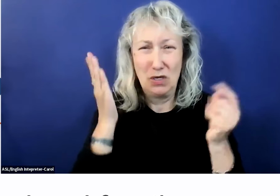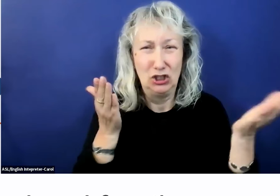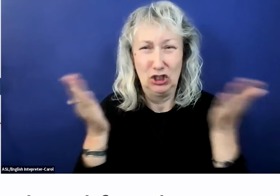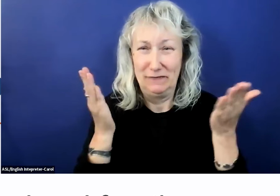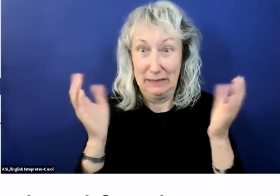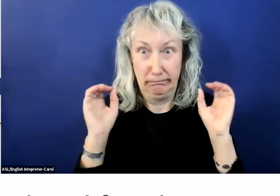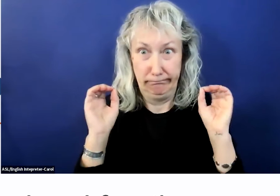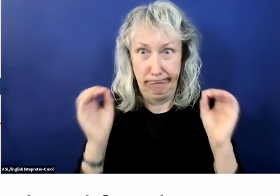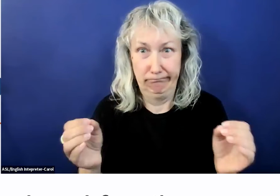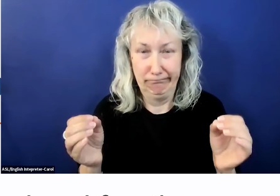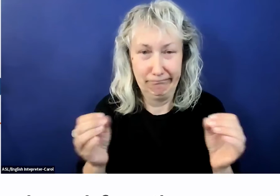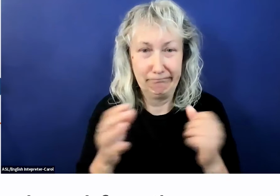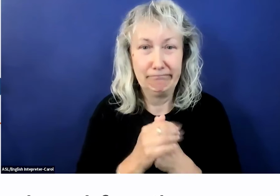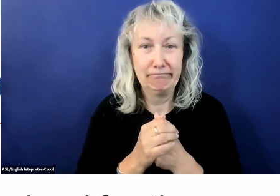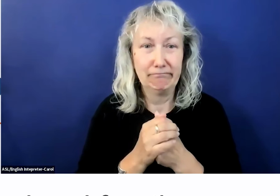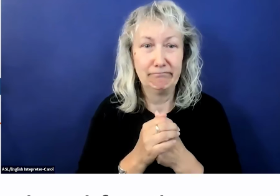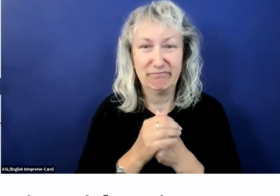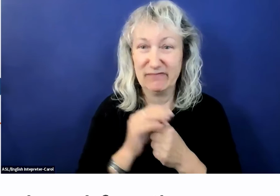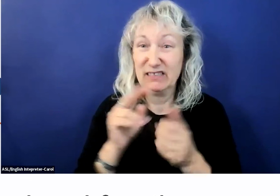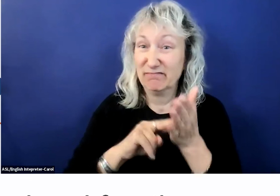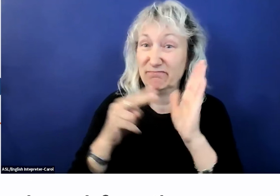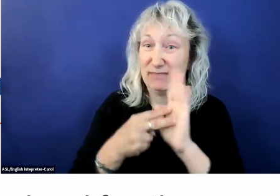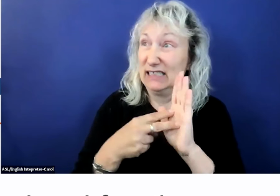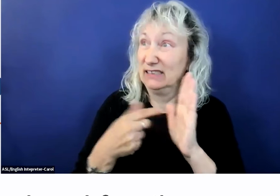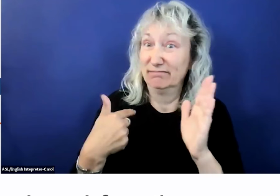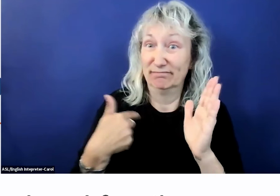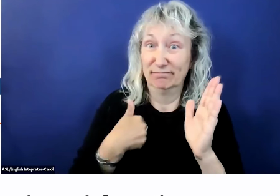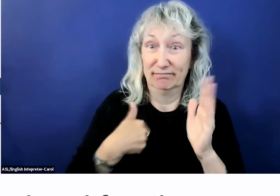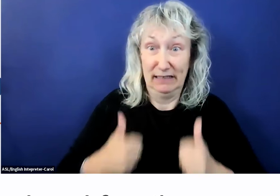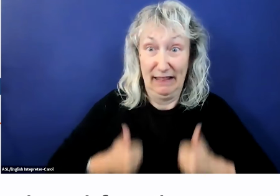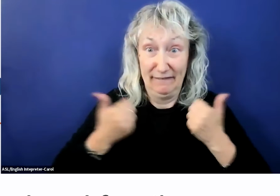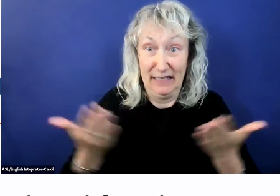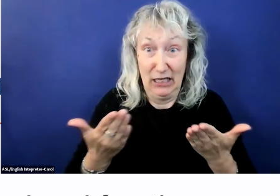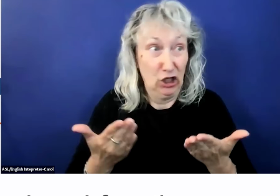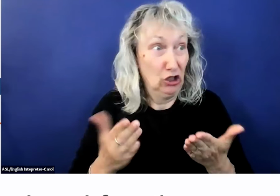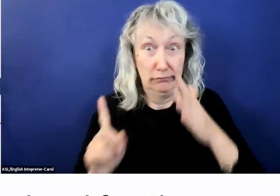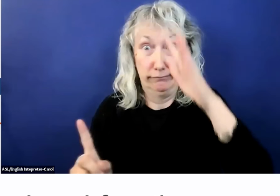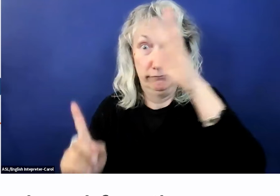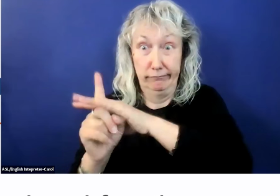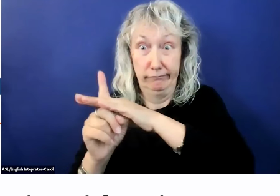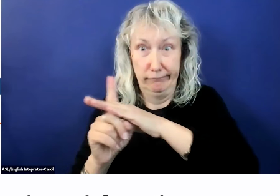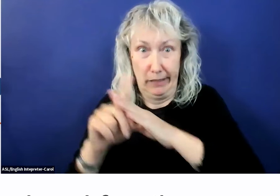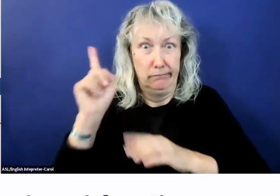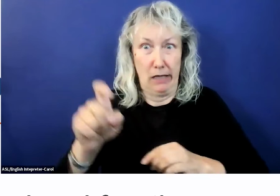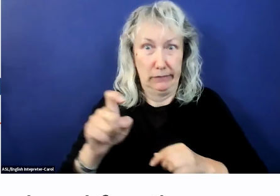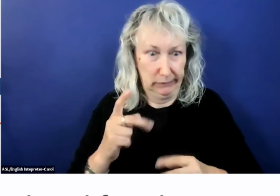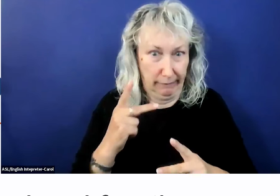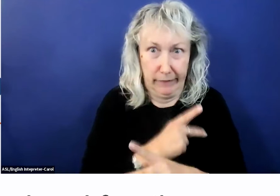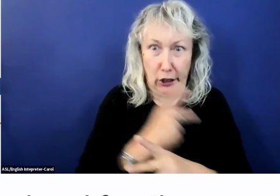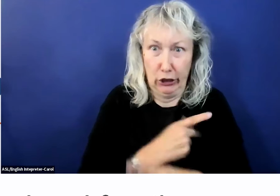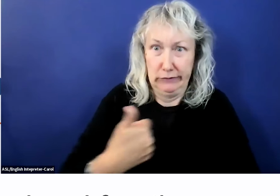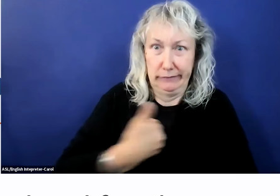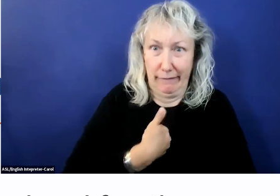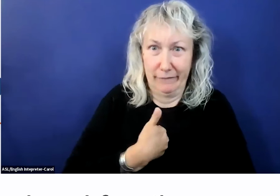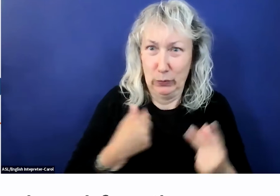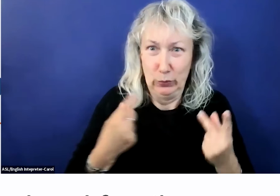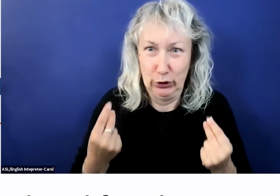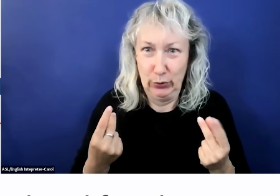know that living here, we're largely on our own to solve problems as they arise. For medical emergencies, the